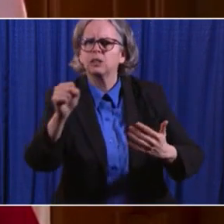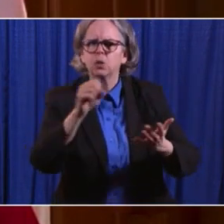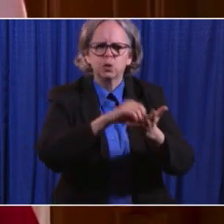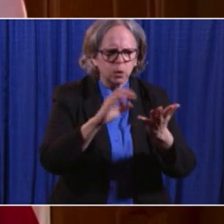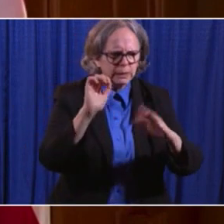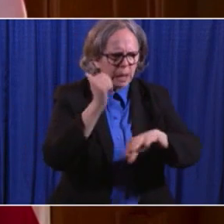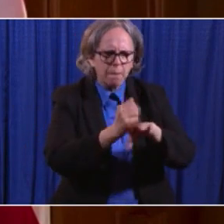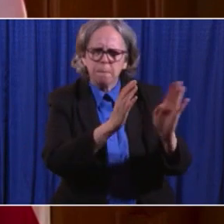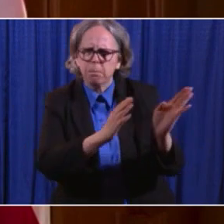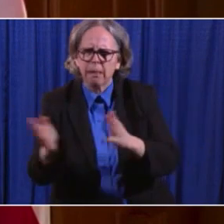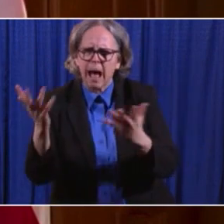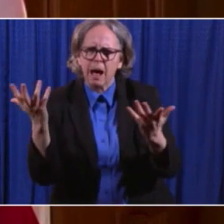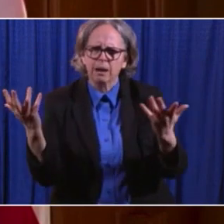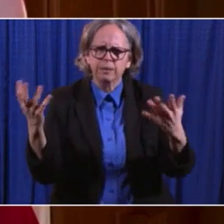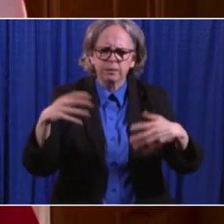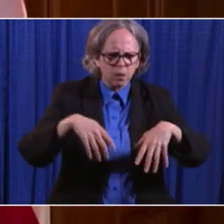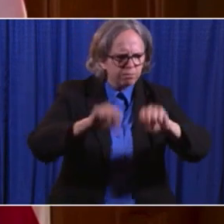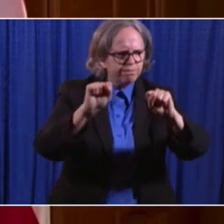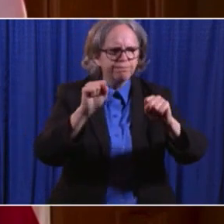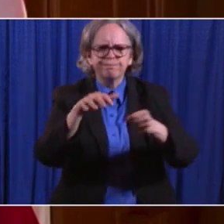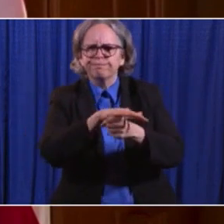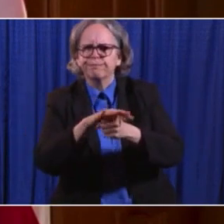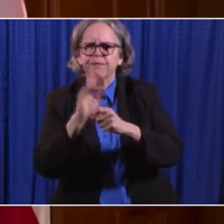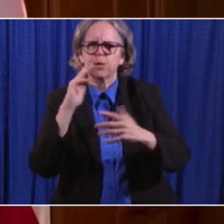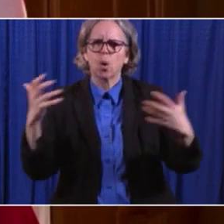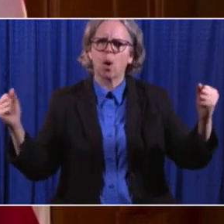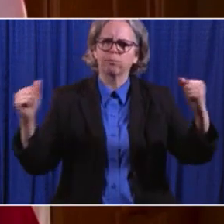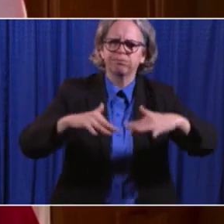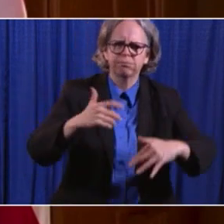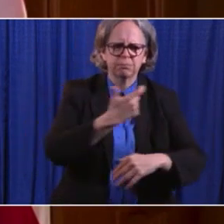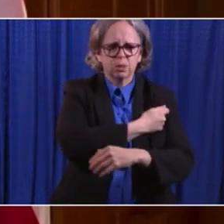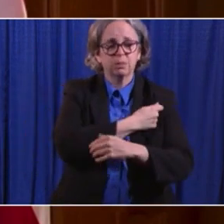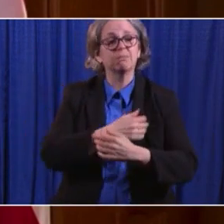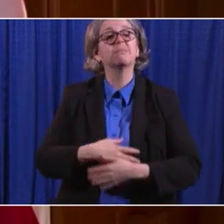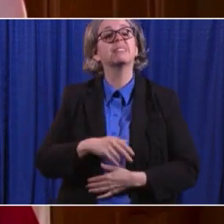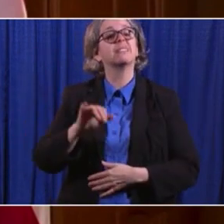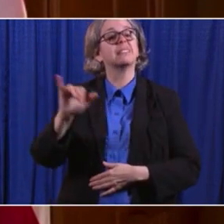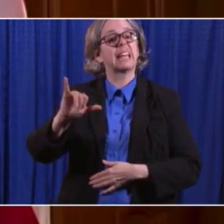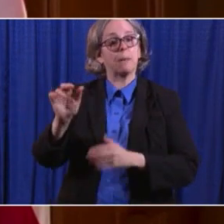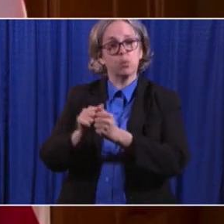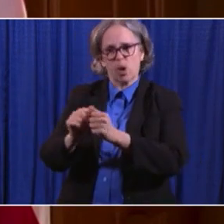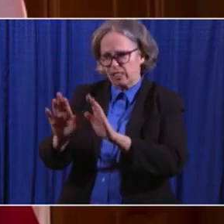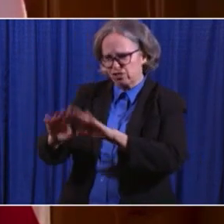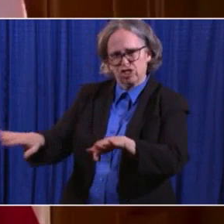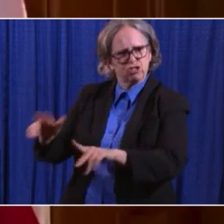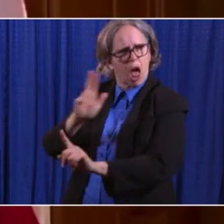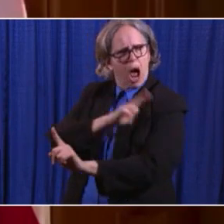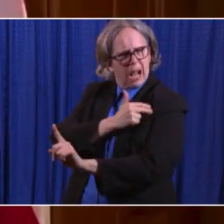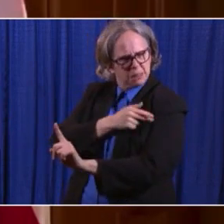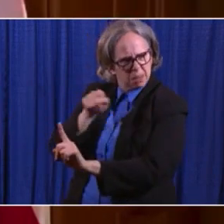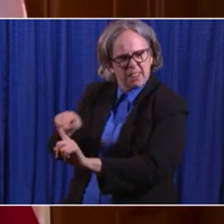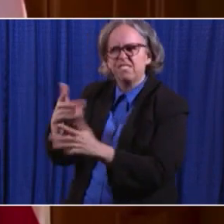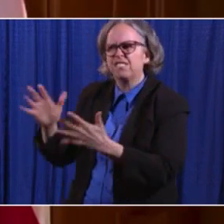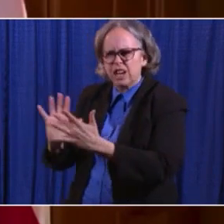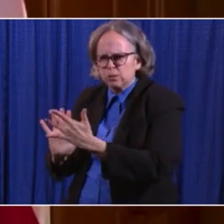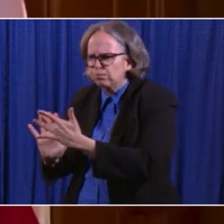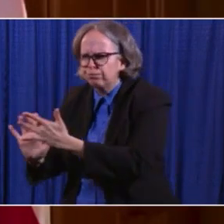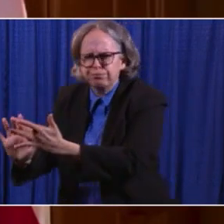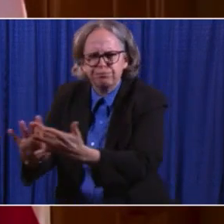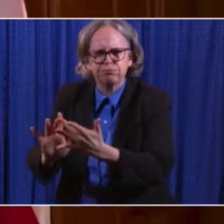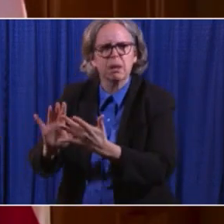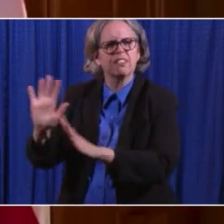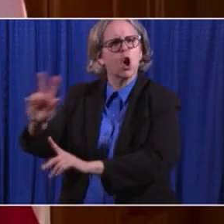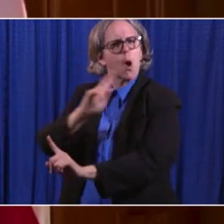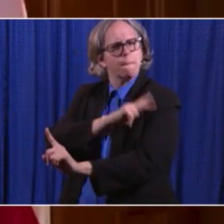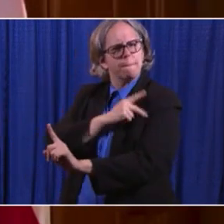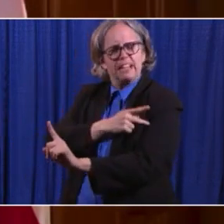to do that. We also know that some of our children's hospitals are doing that as well, and we thank them. So we would also